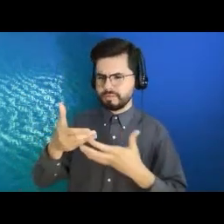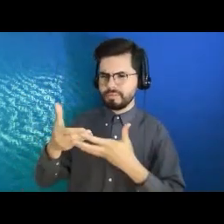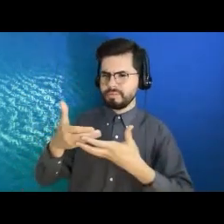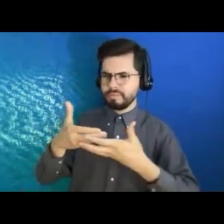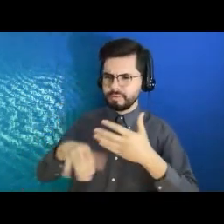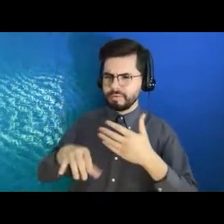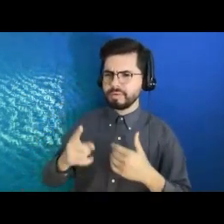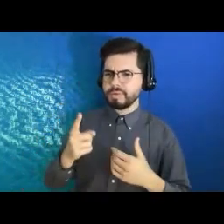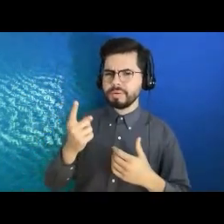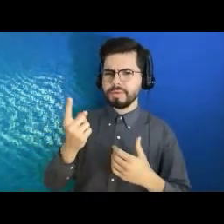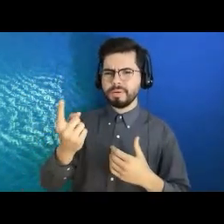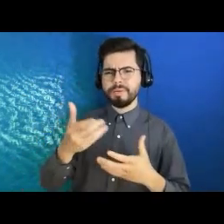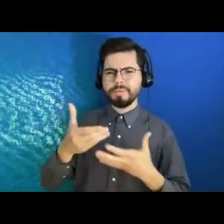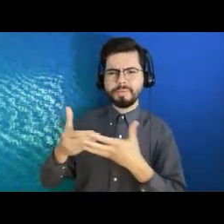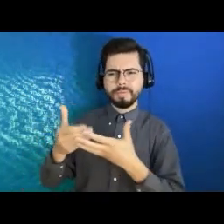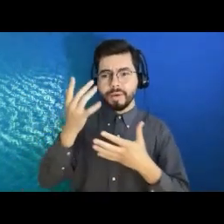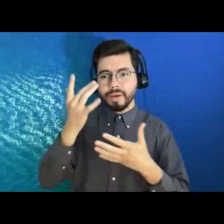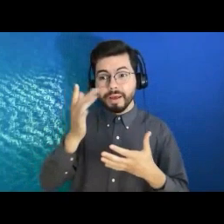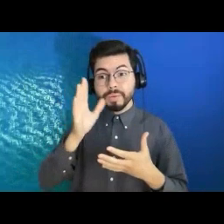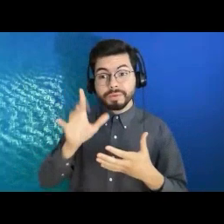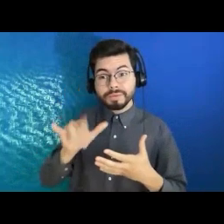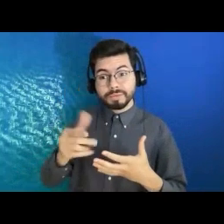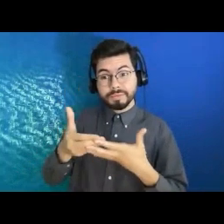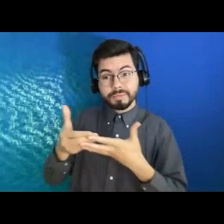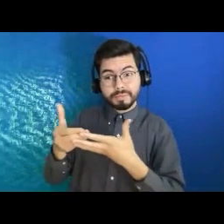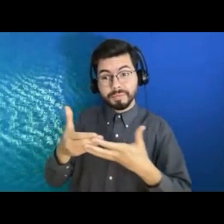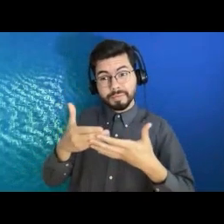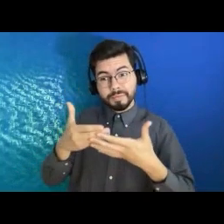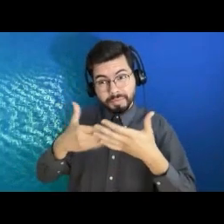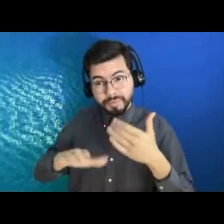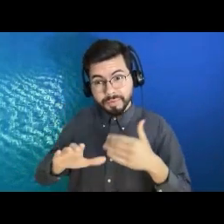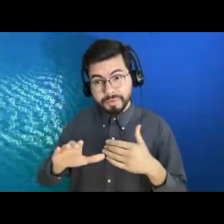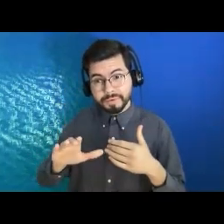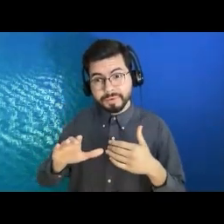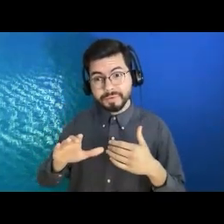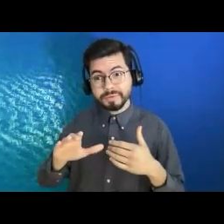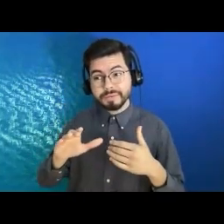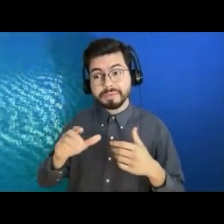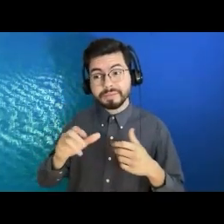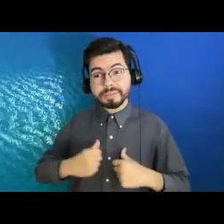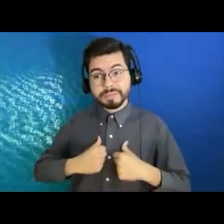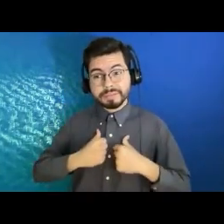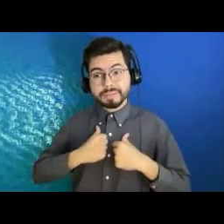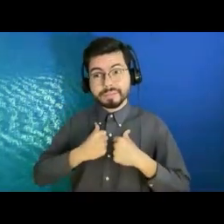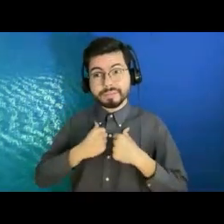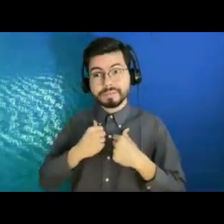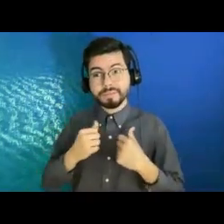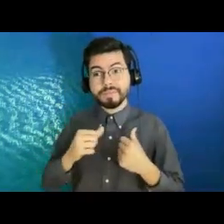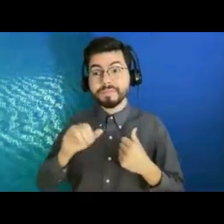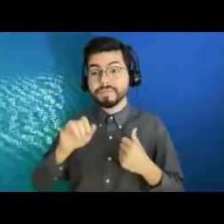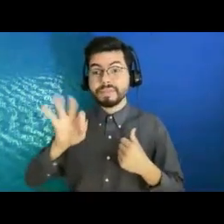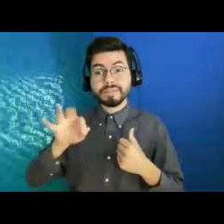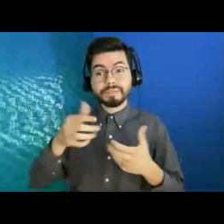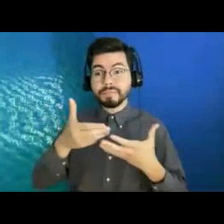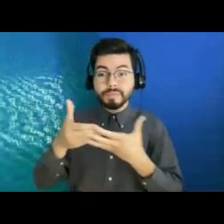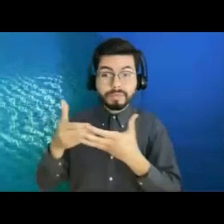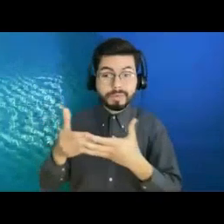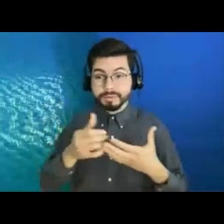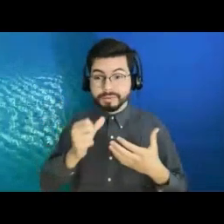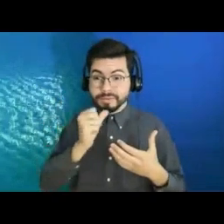gonna make it. If I had a really low chance of like my baby making it, maybe I'd have 3 or